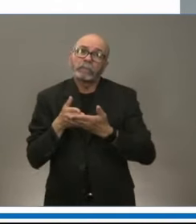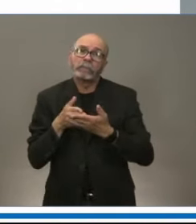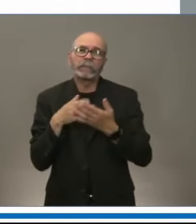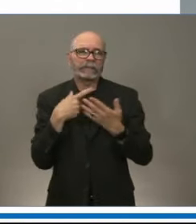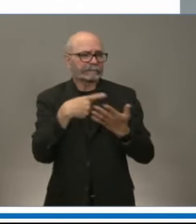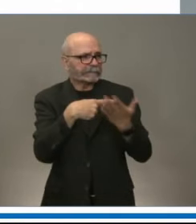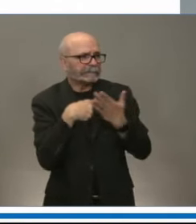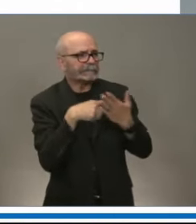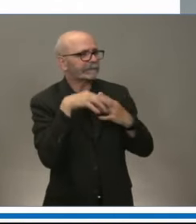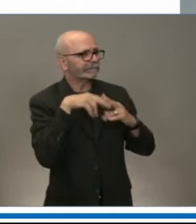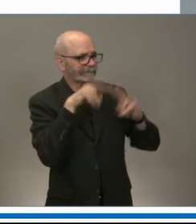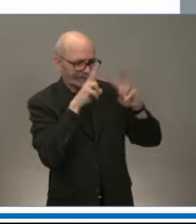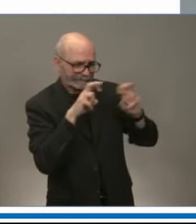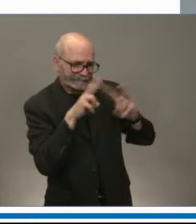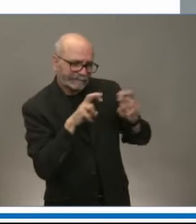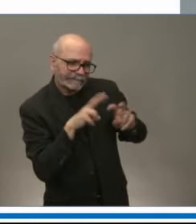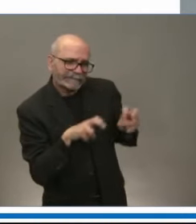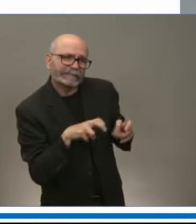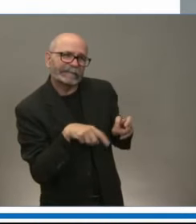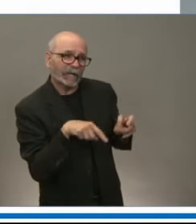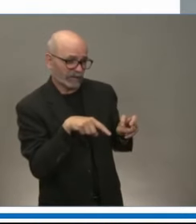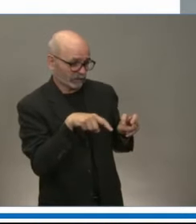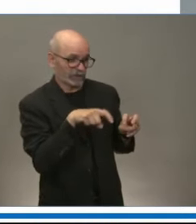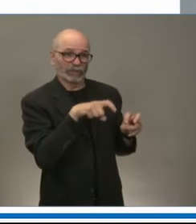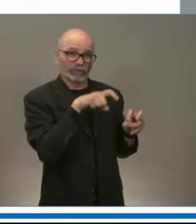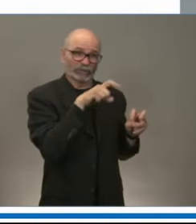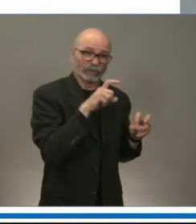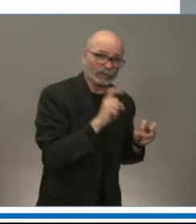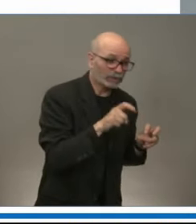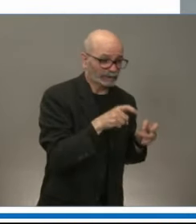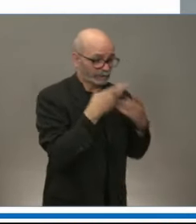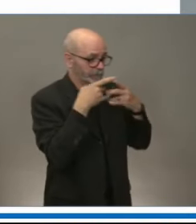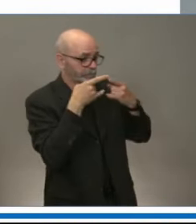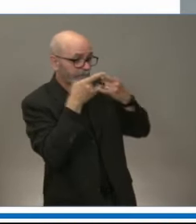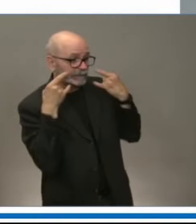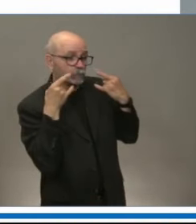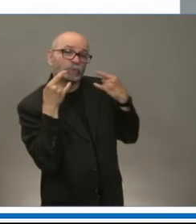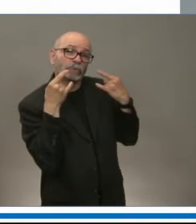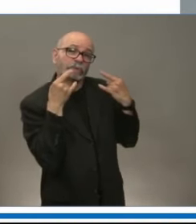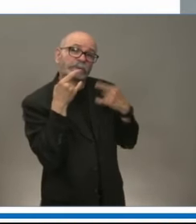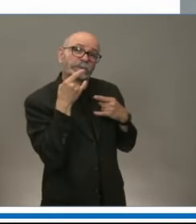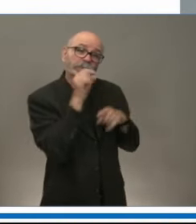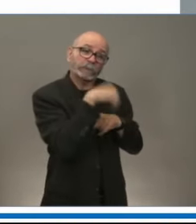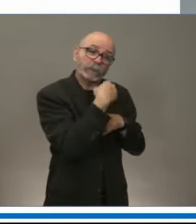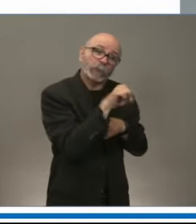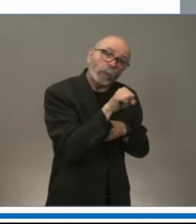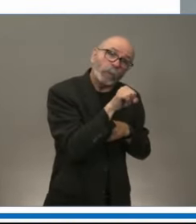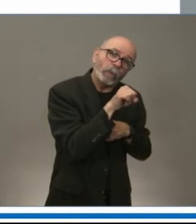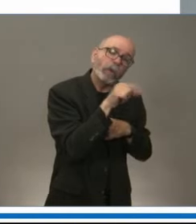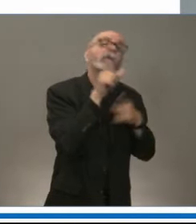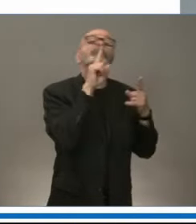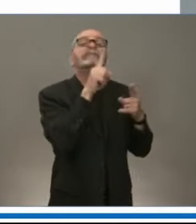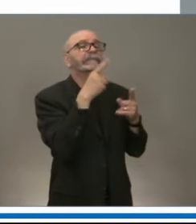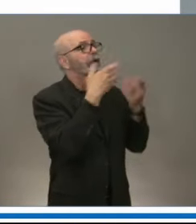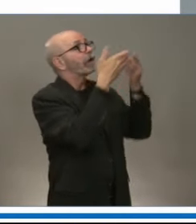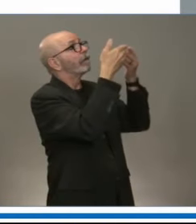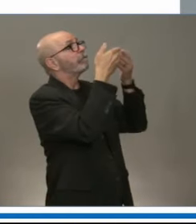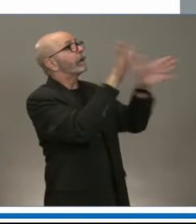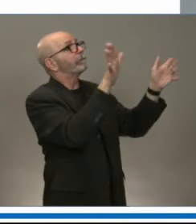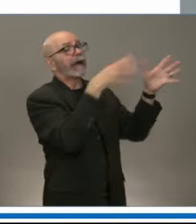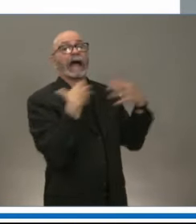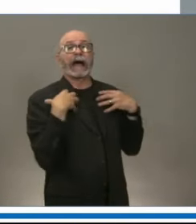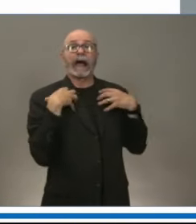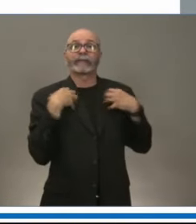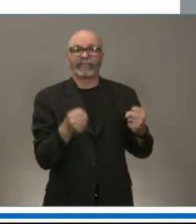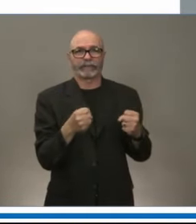effectiveness of the general public wearing masks. The Public Health Agency of Canada is looking at that, and and